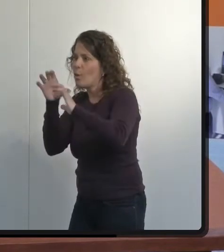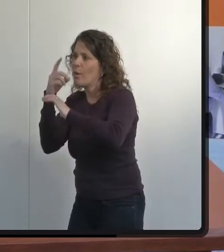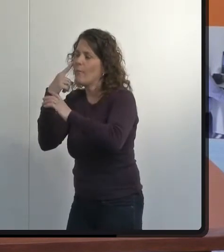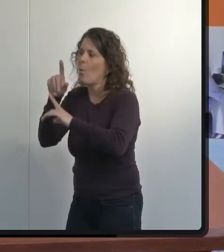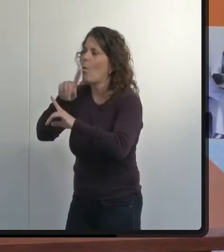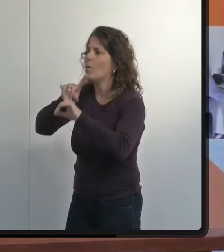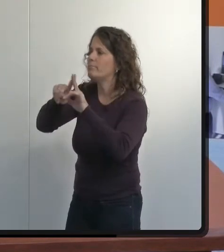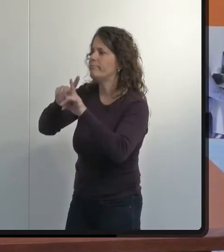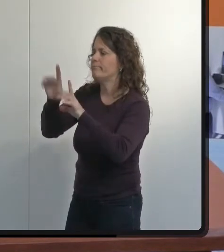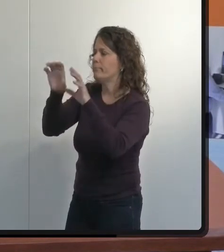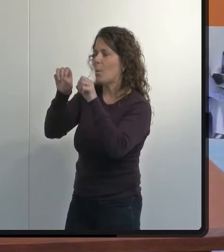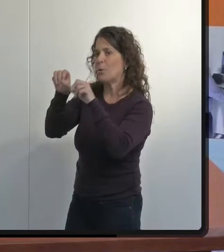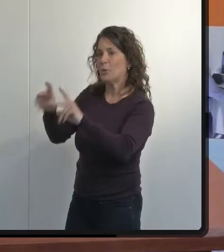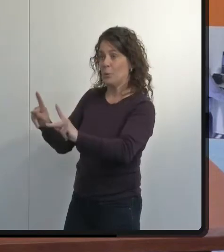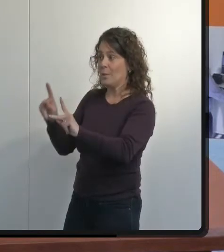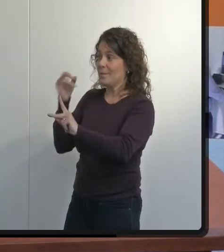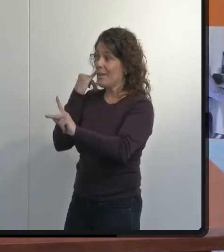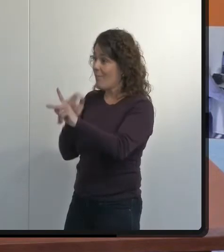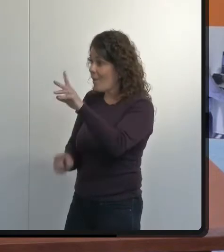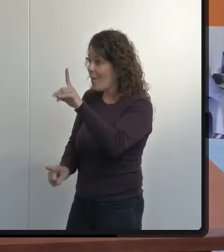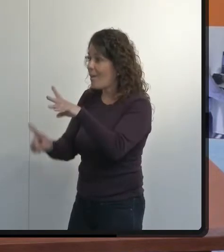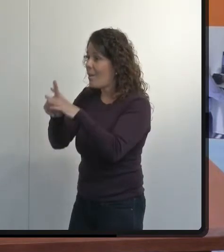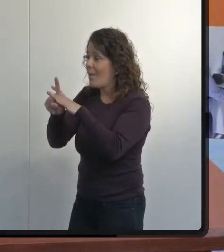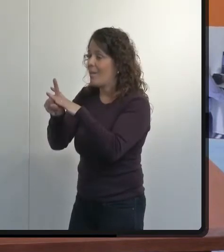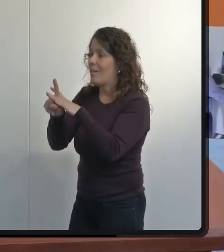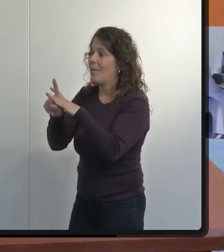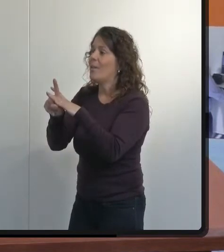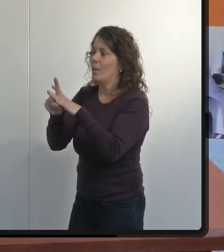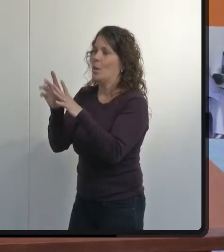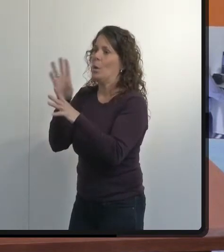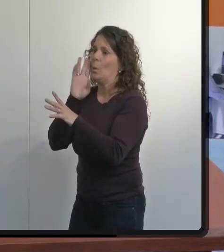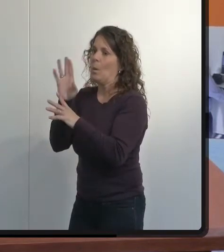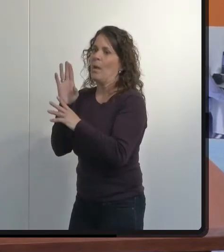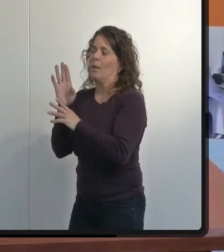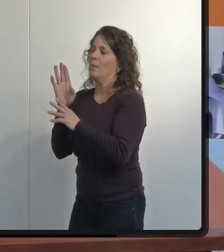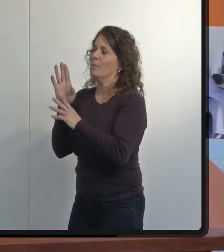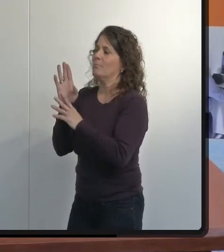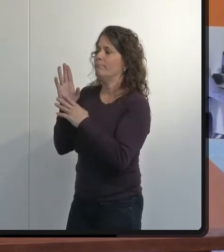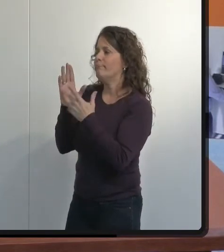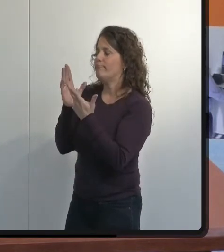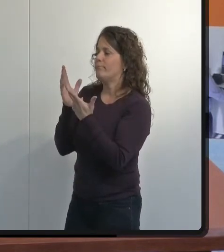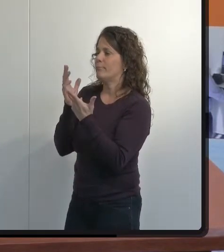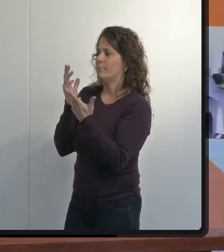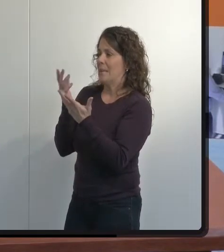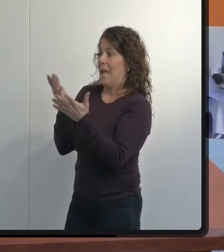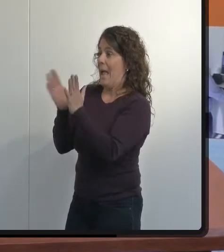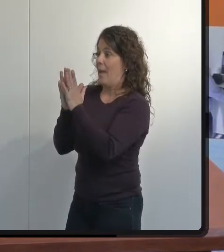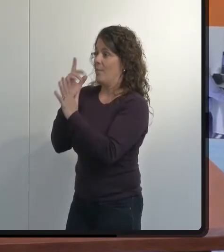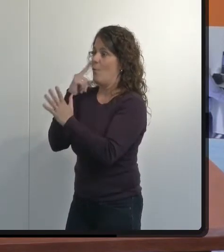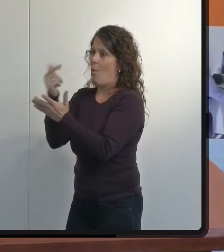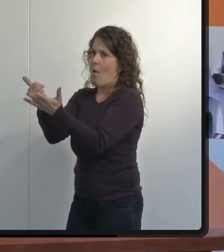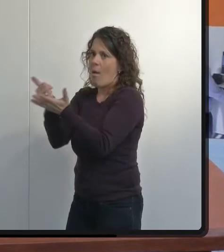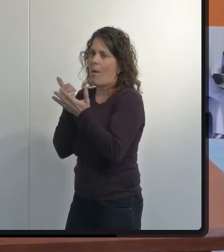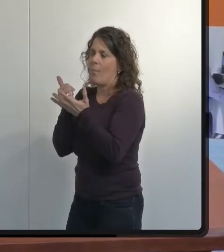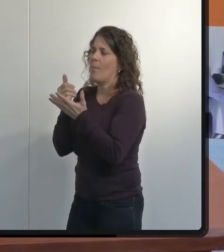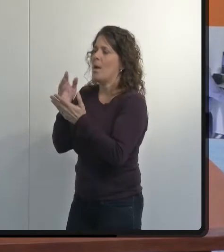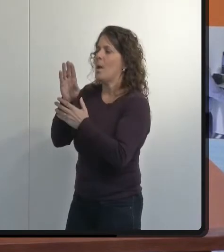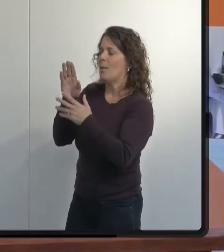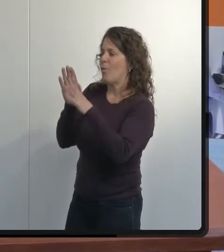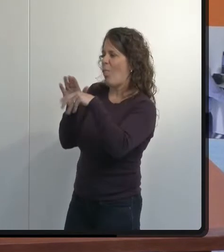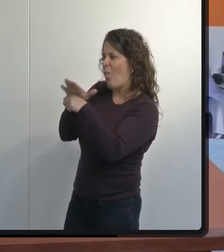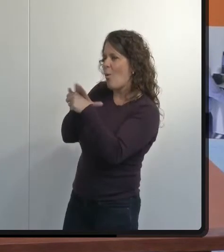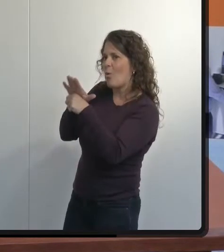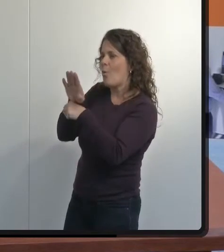opportunities when it presents ourselves to look at local biotech companies and the feasibility of